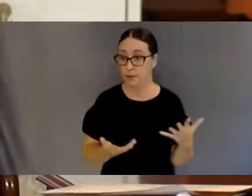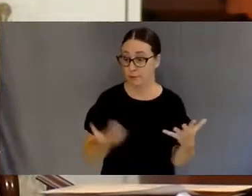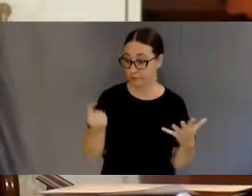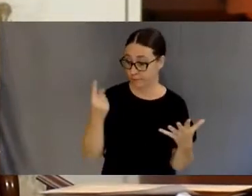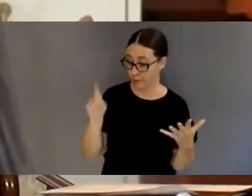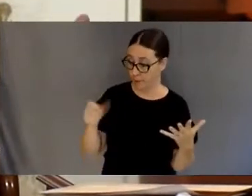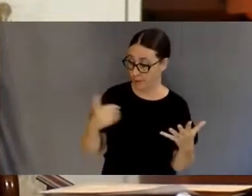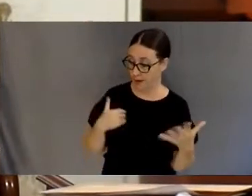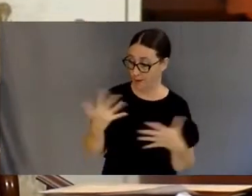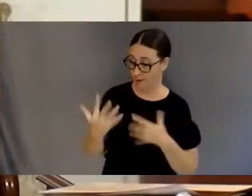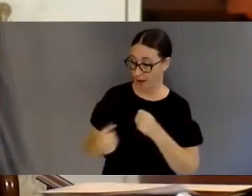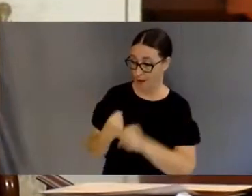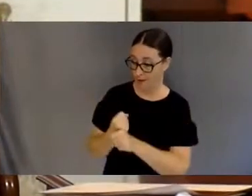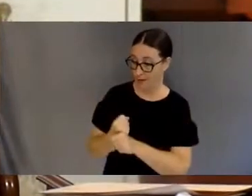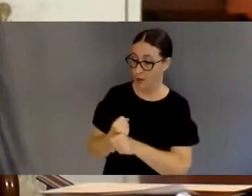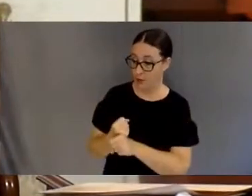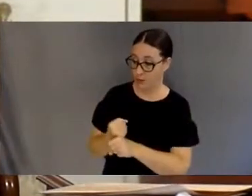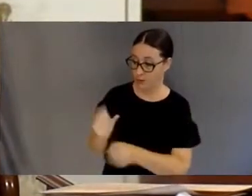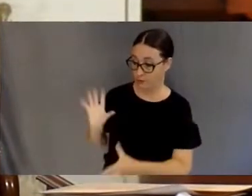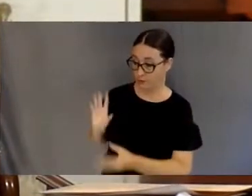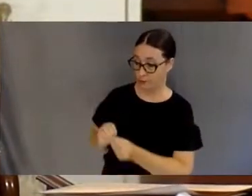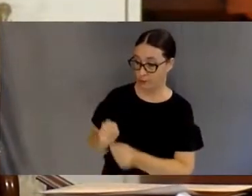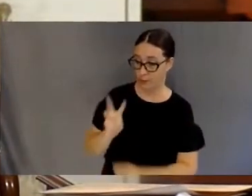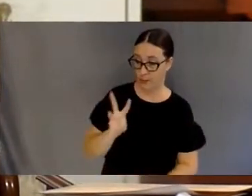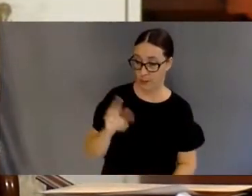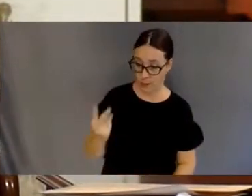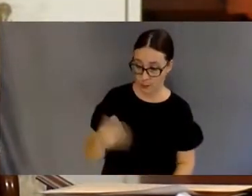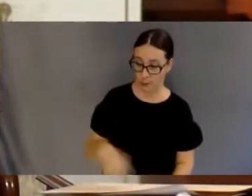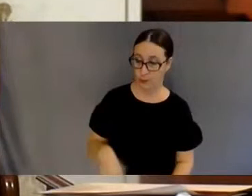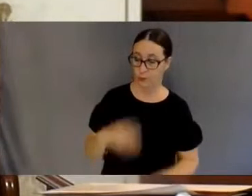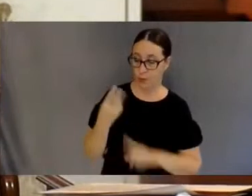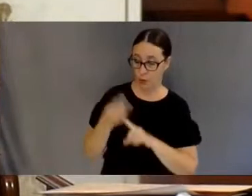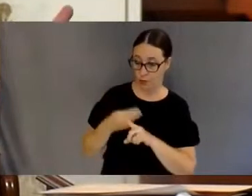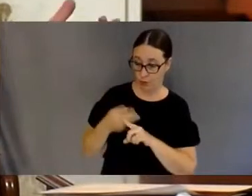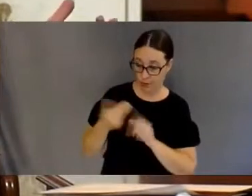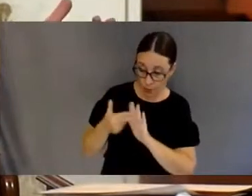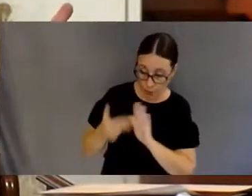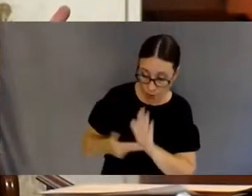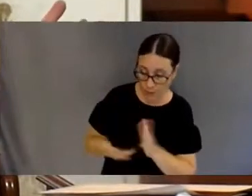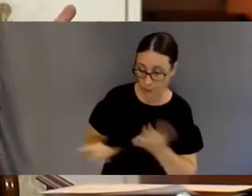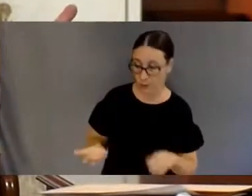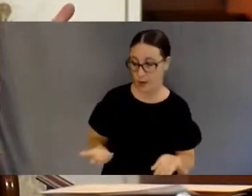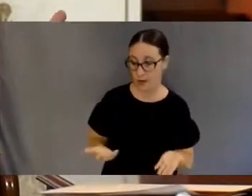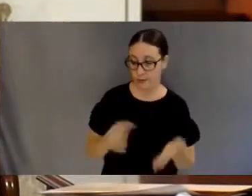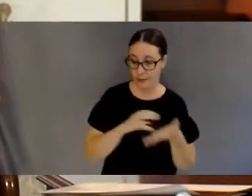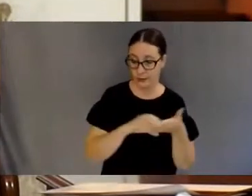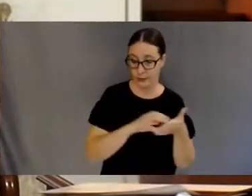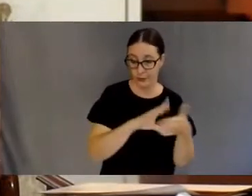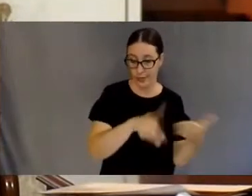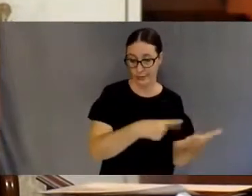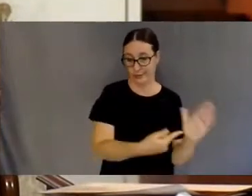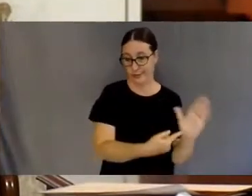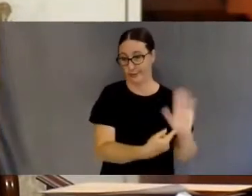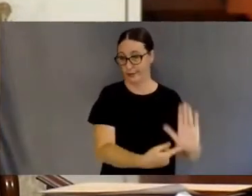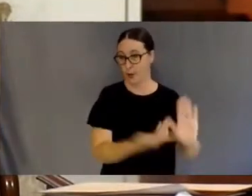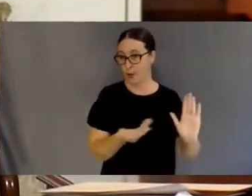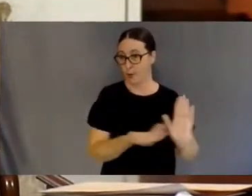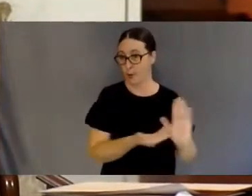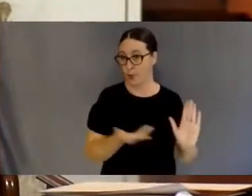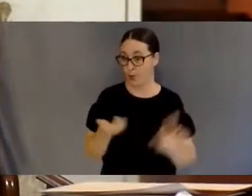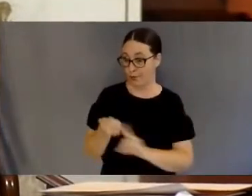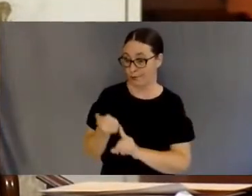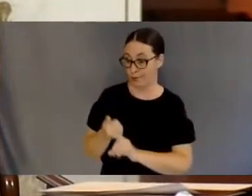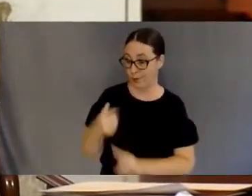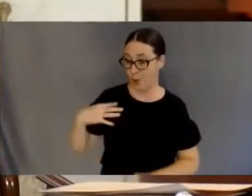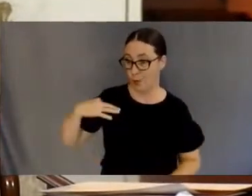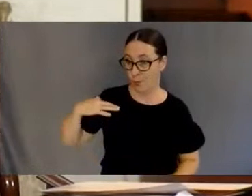5 years' worth of W-2s and rental contracts and canceled checks to show that you're eligible